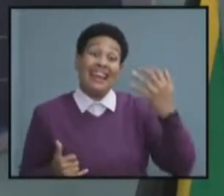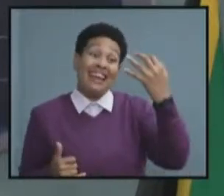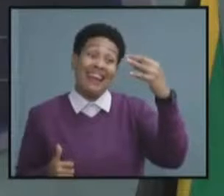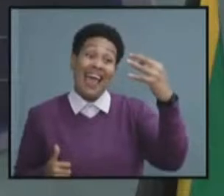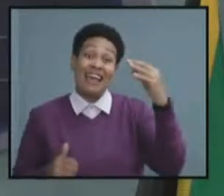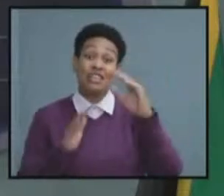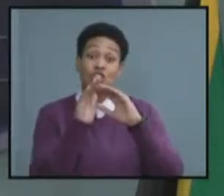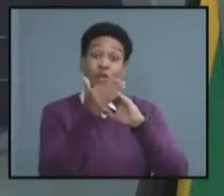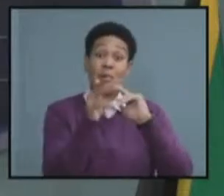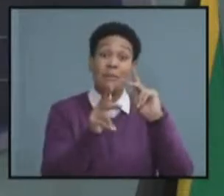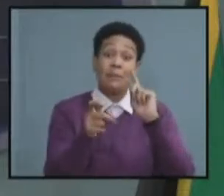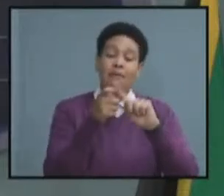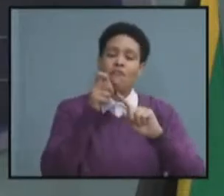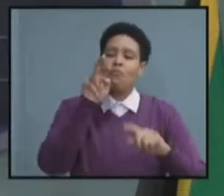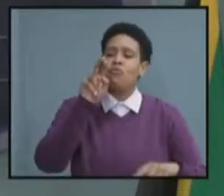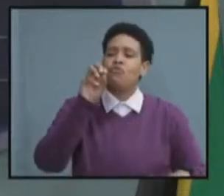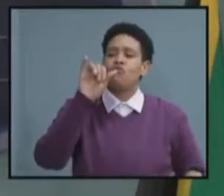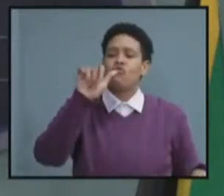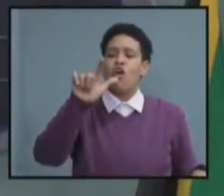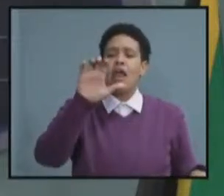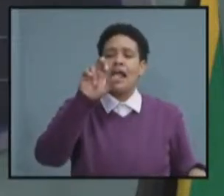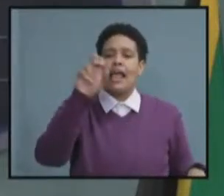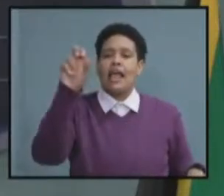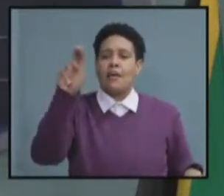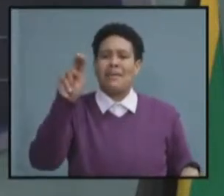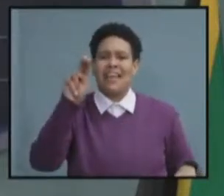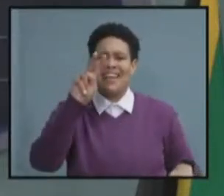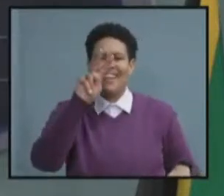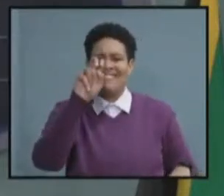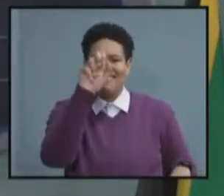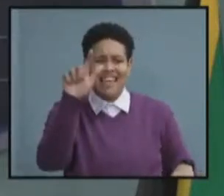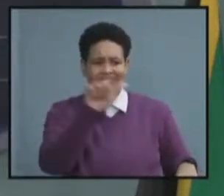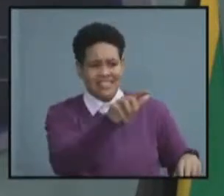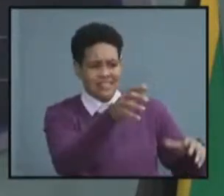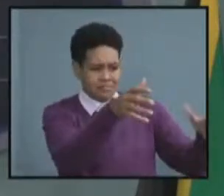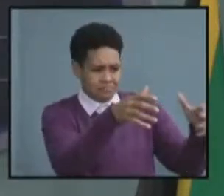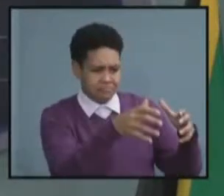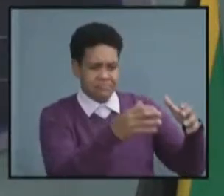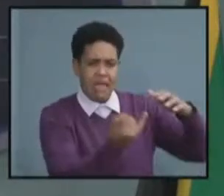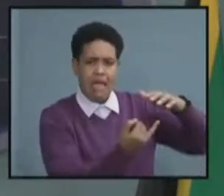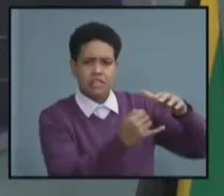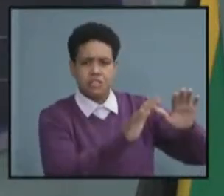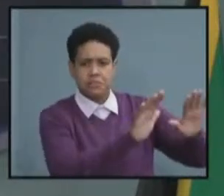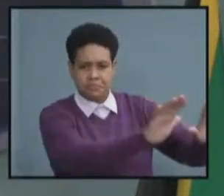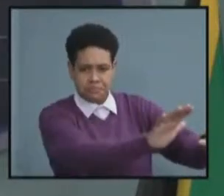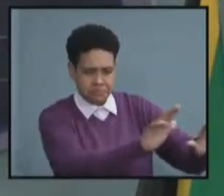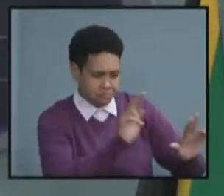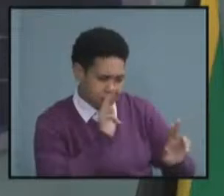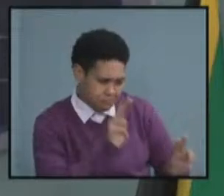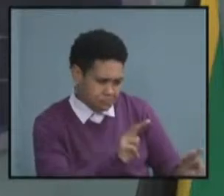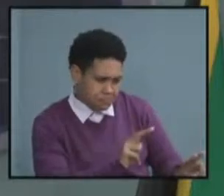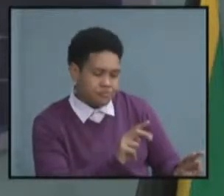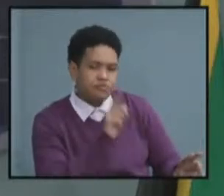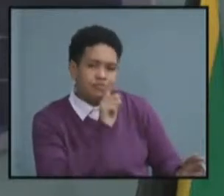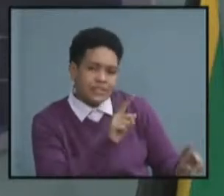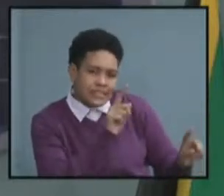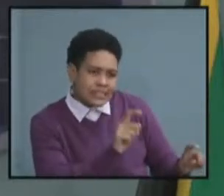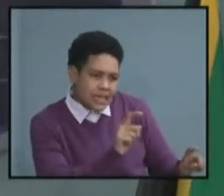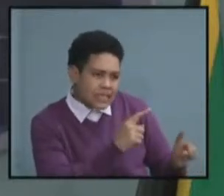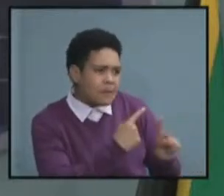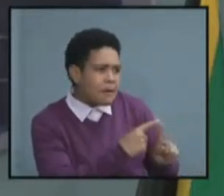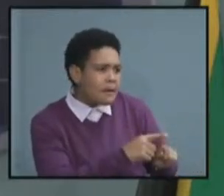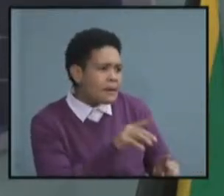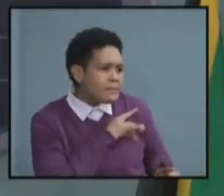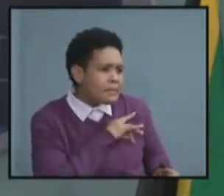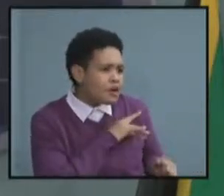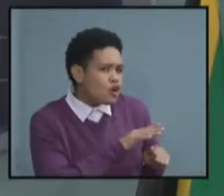19 Jamaicans from the Royal Caribbean vessel have been placed in isolation, having been tested positive